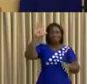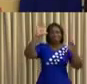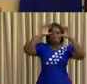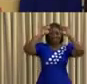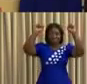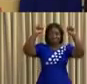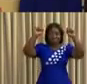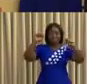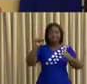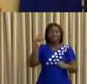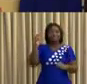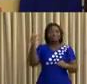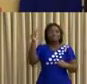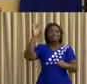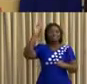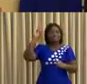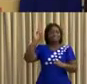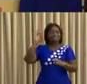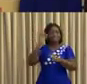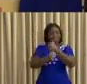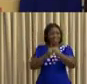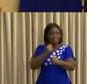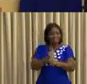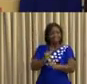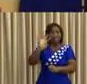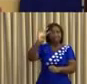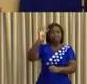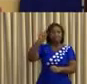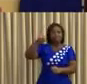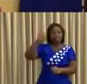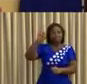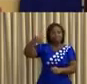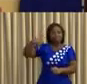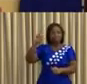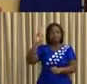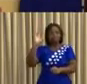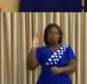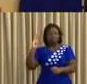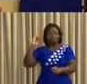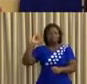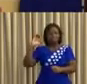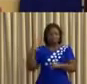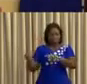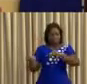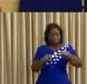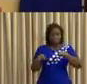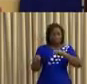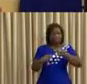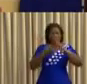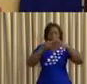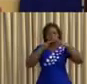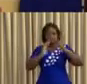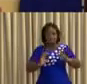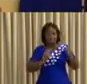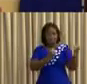the 27-year history of the Fourth Republic, with peaceful transfers of power from a governing to an